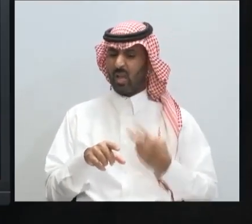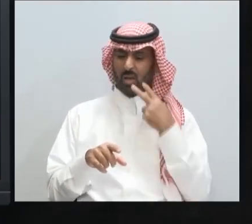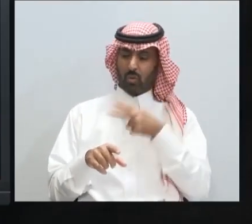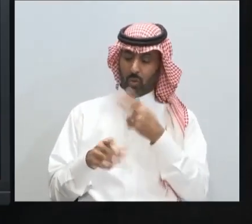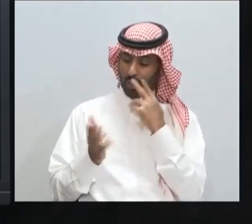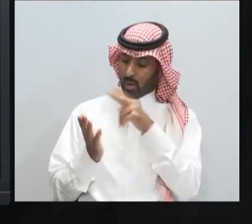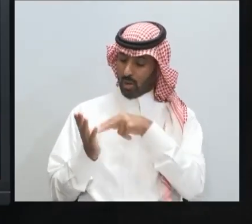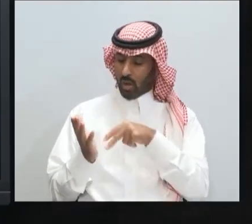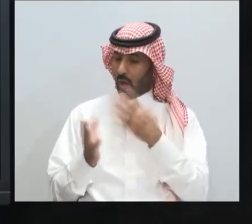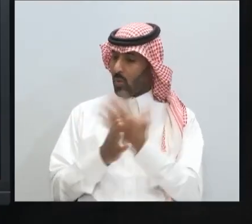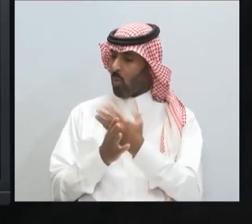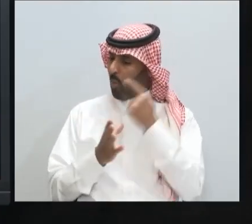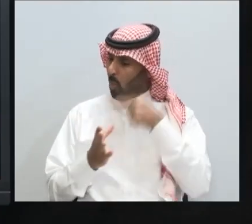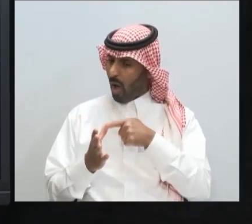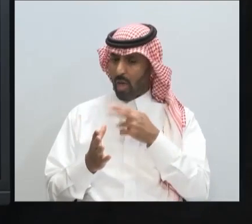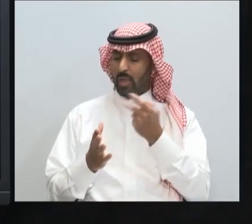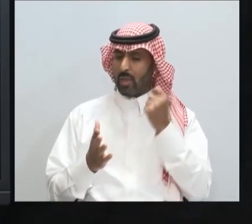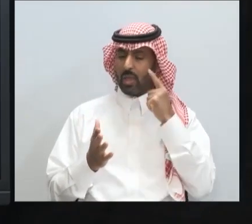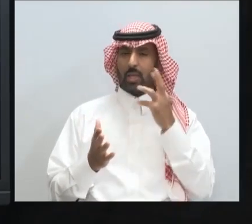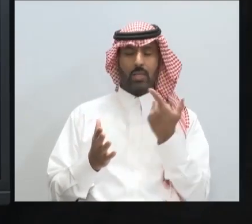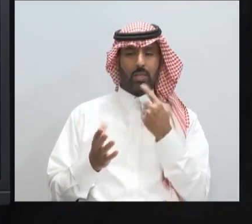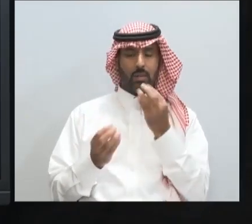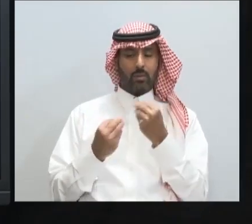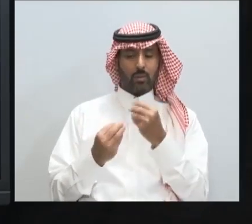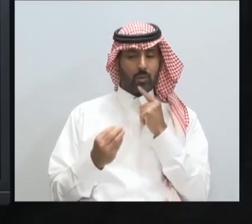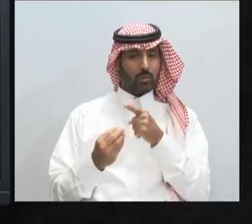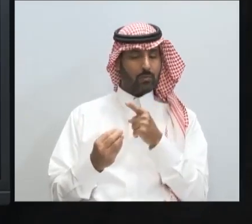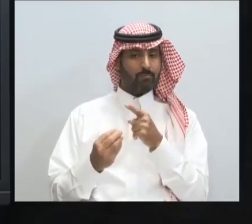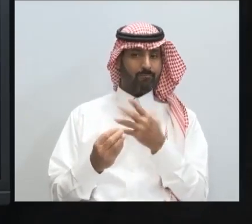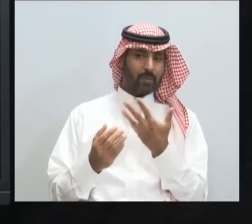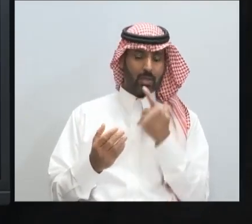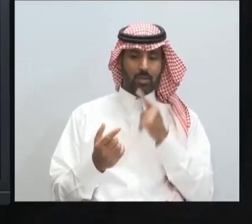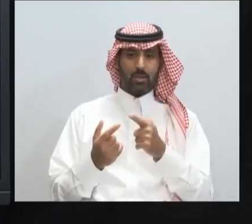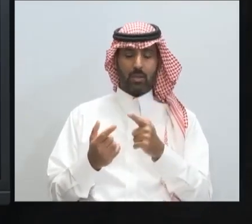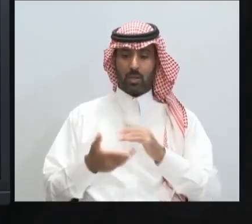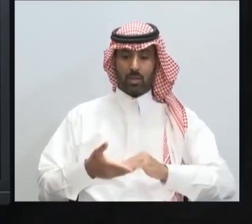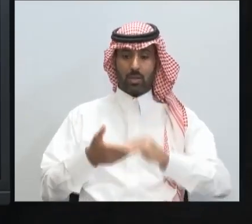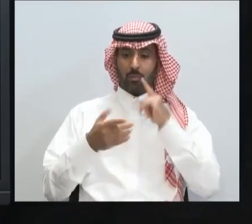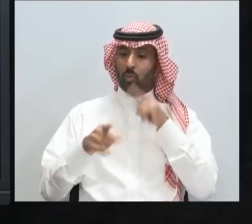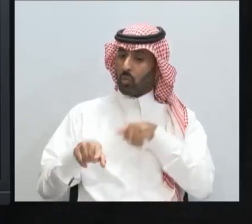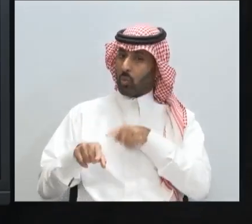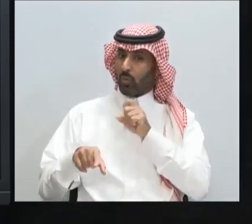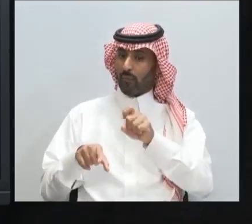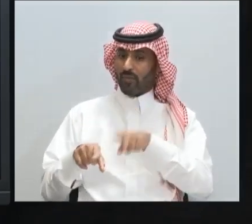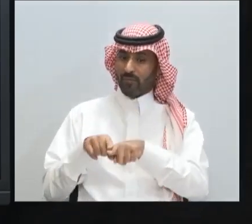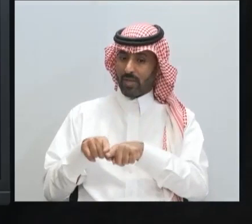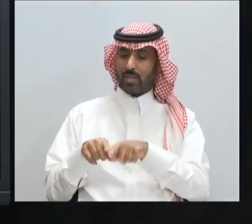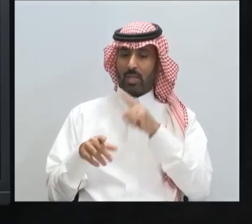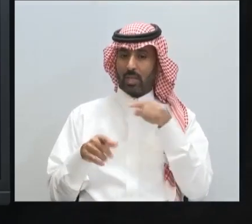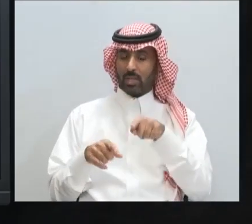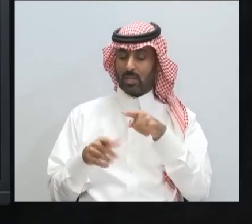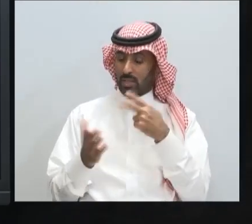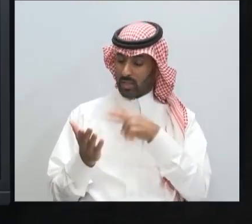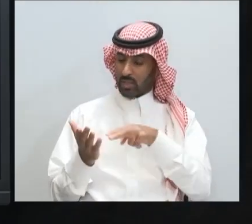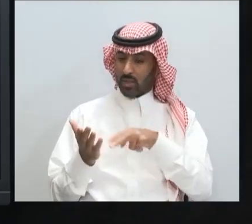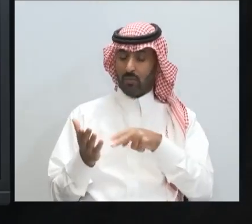some articles online to try to come out with information that might help your friend, this is reading for a